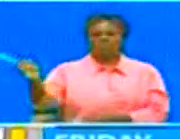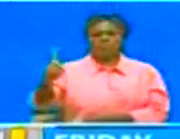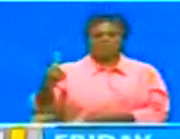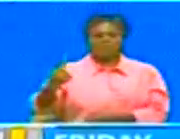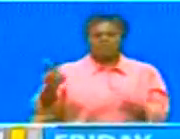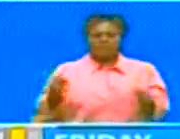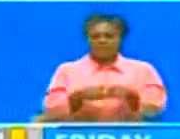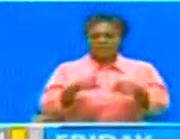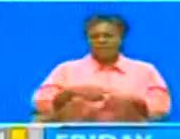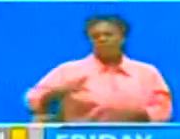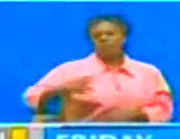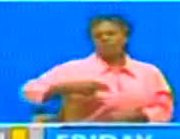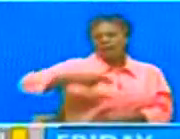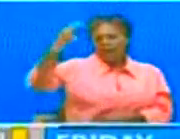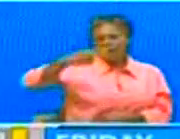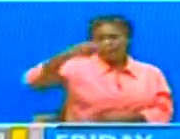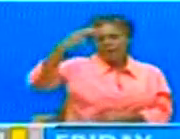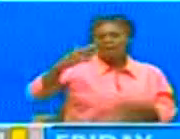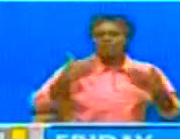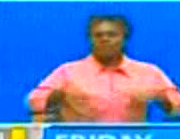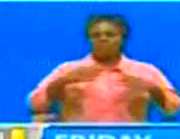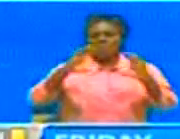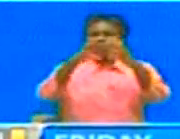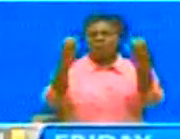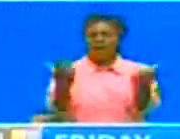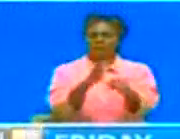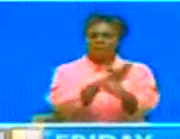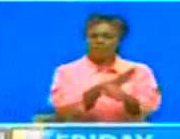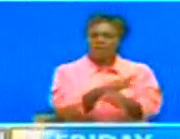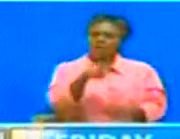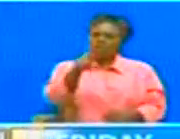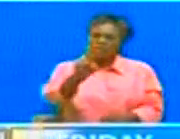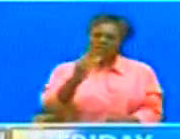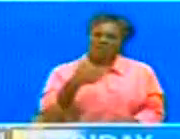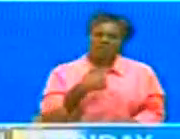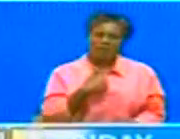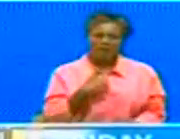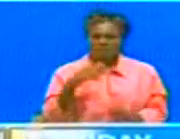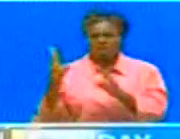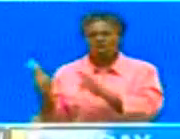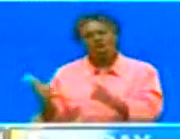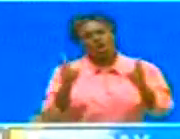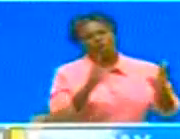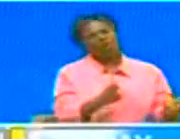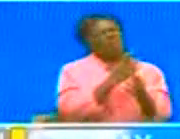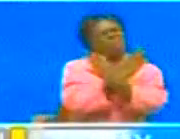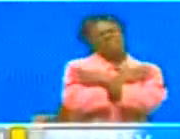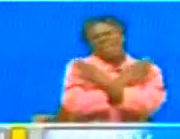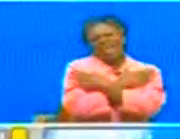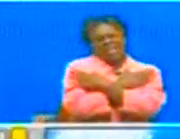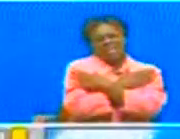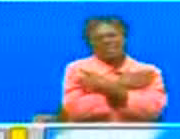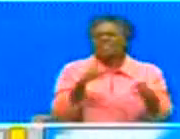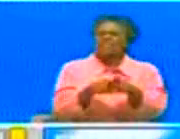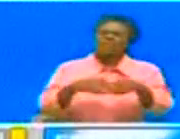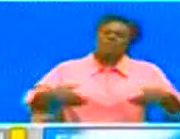very, you know, senior people around the world. Do you have normal friends, like, you know, like the youth you're